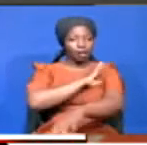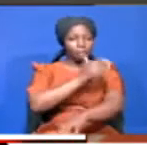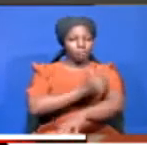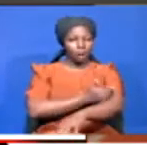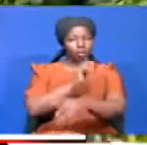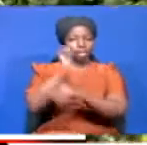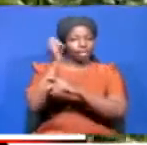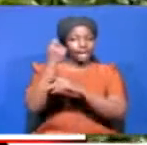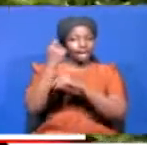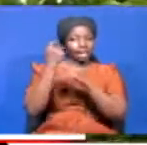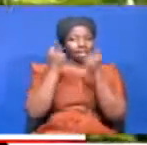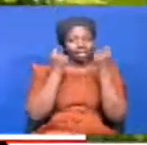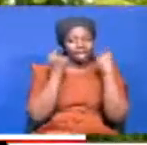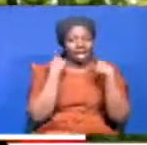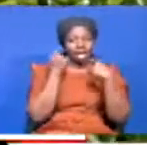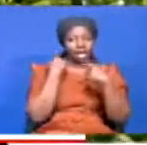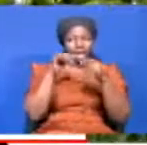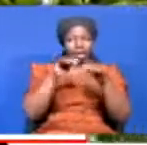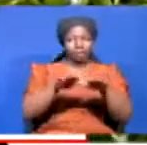markets.